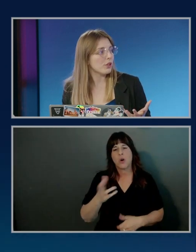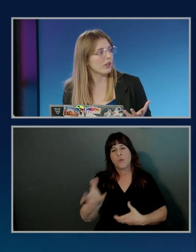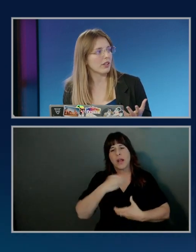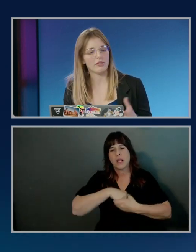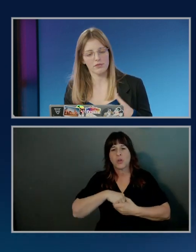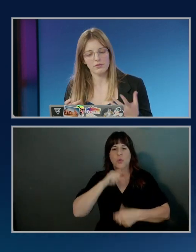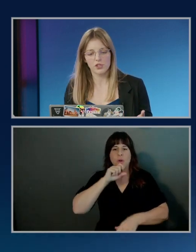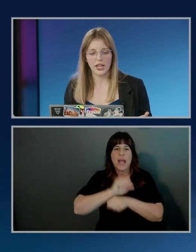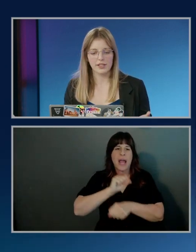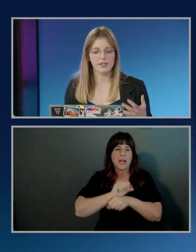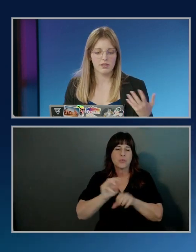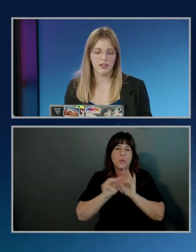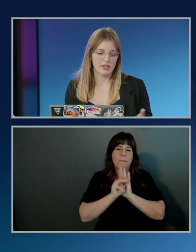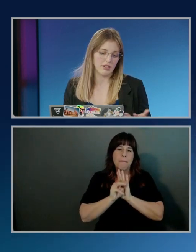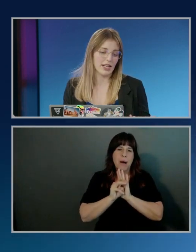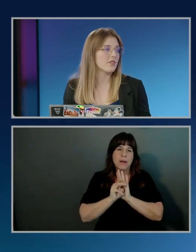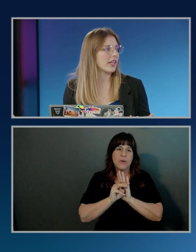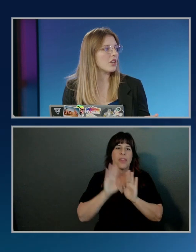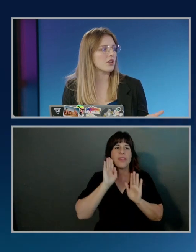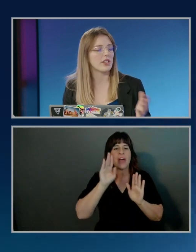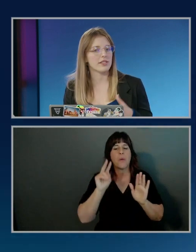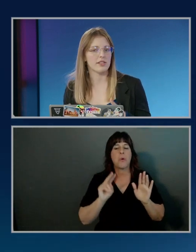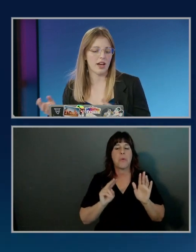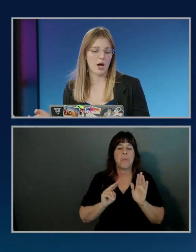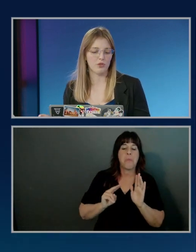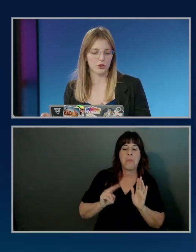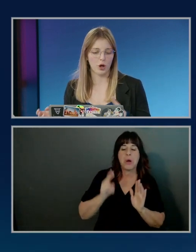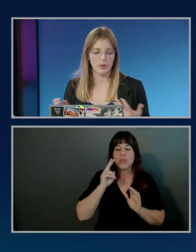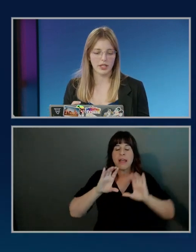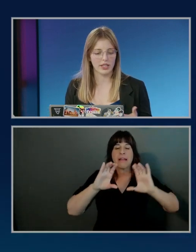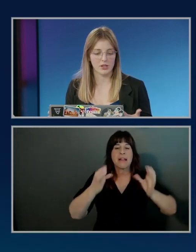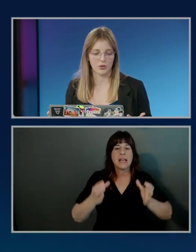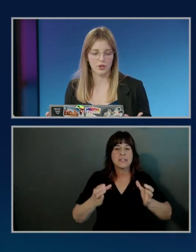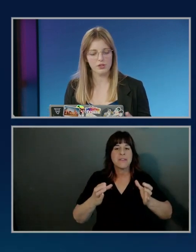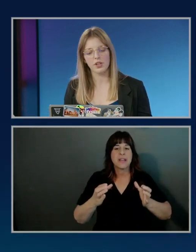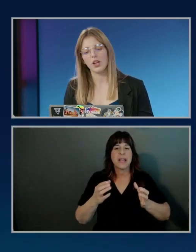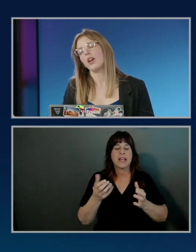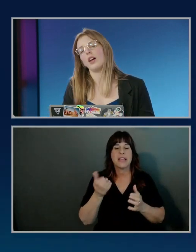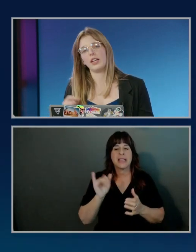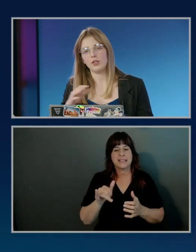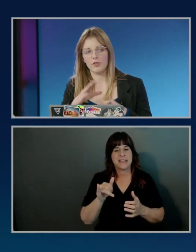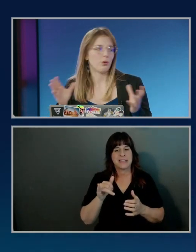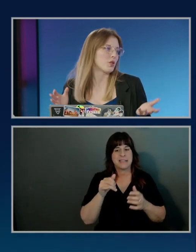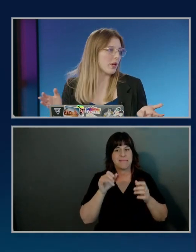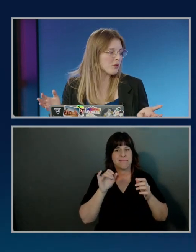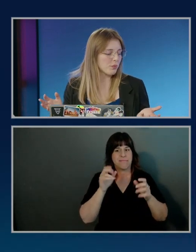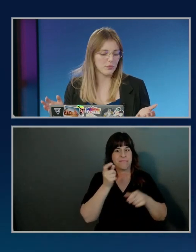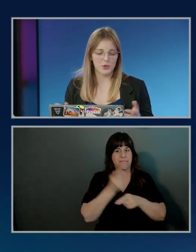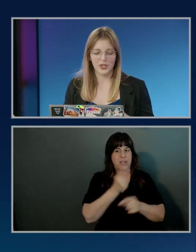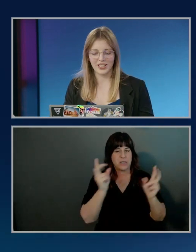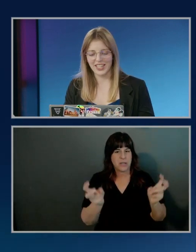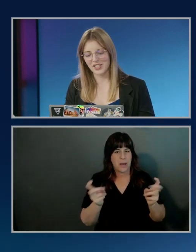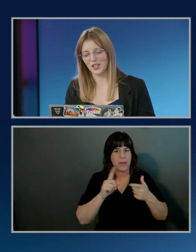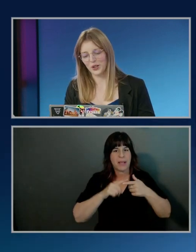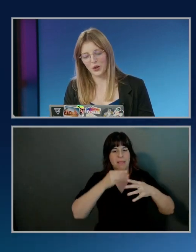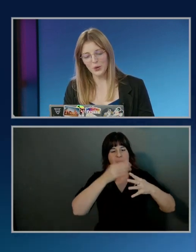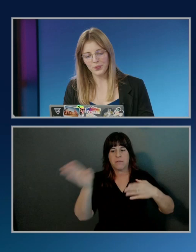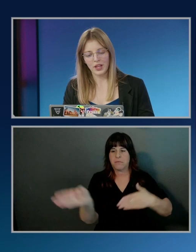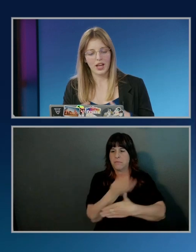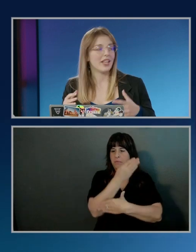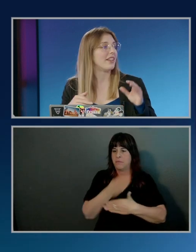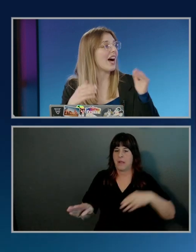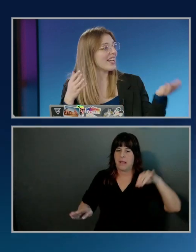actual model that checks as a classification, is this a harmful topic, yes or not? And then you have a whole spectrum in between the yes and